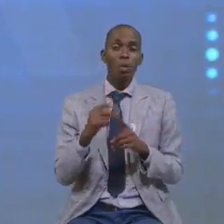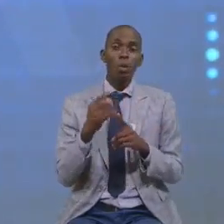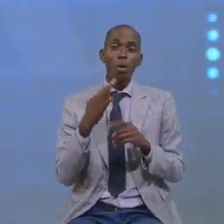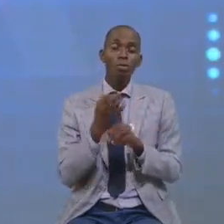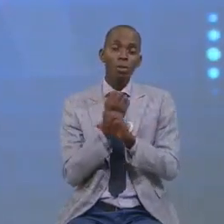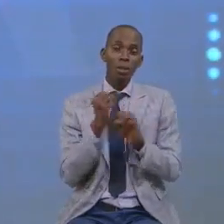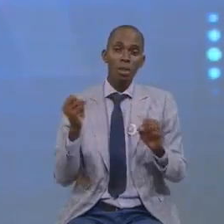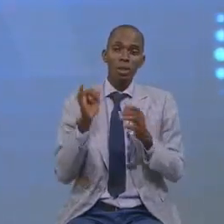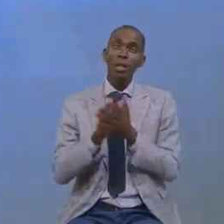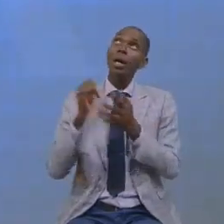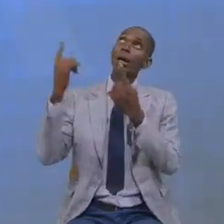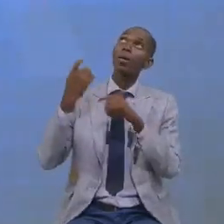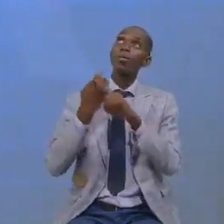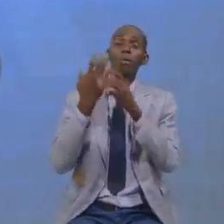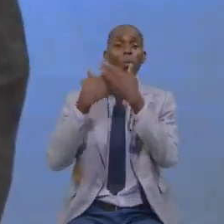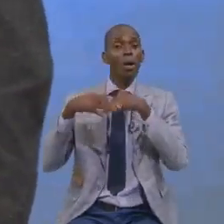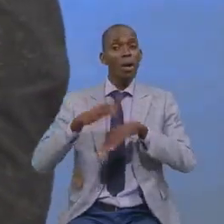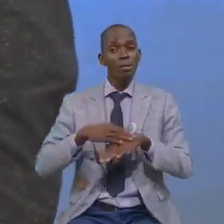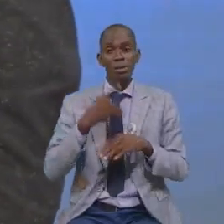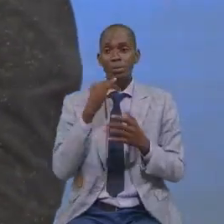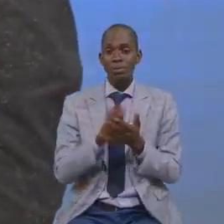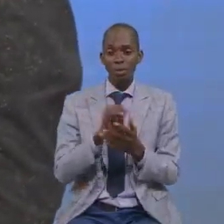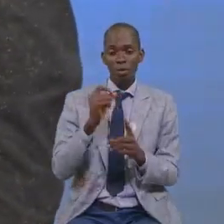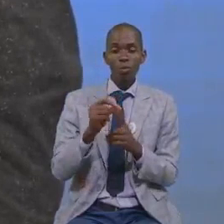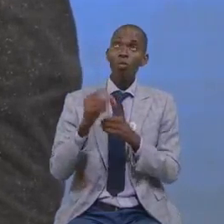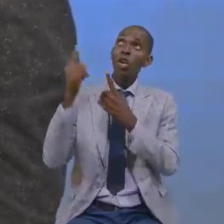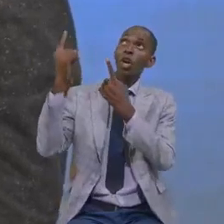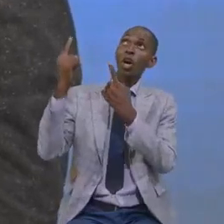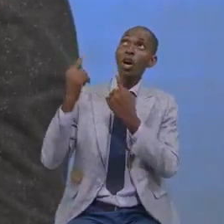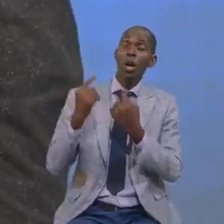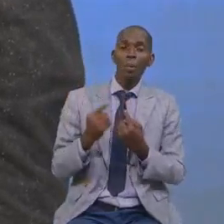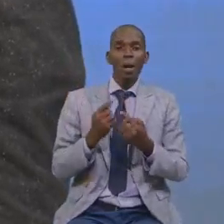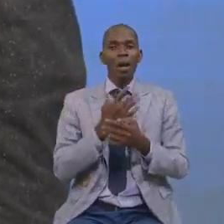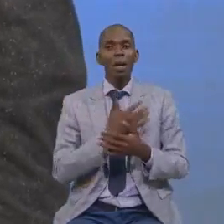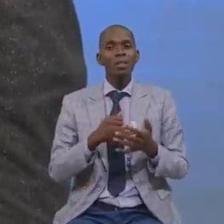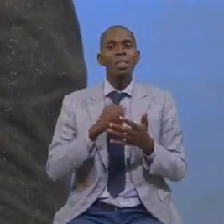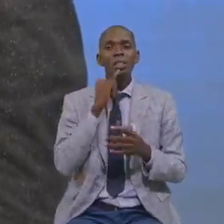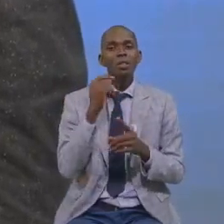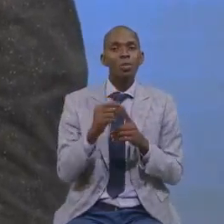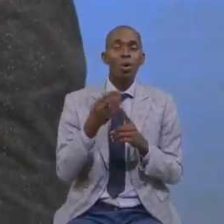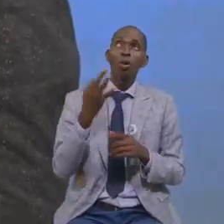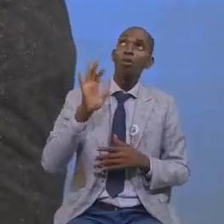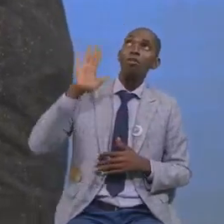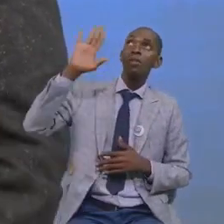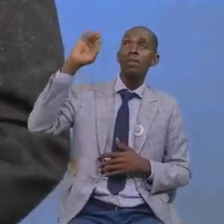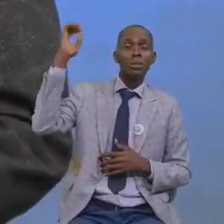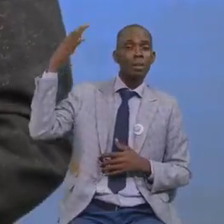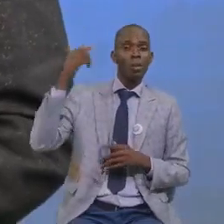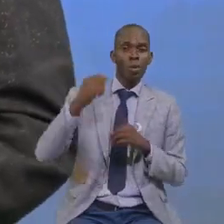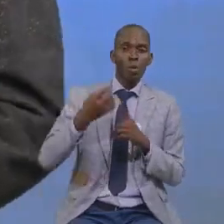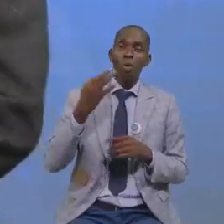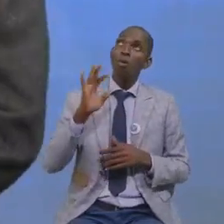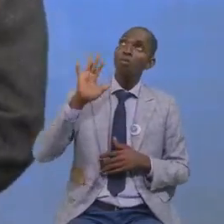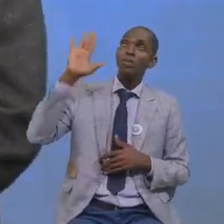comes from heaven. It says that word comes and is the word of his grace, is the word of his